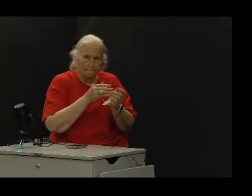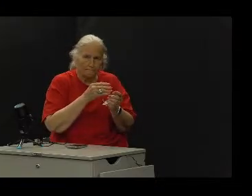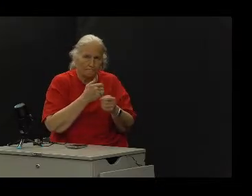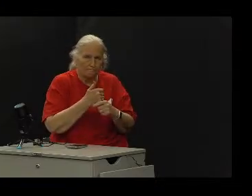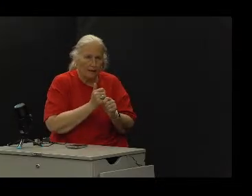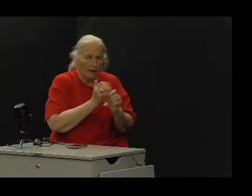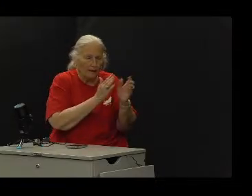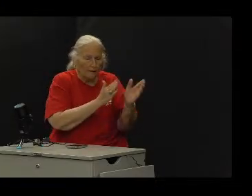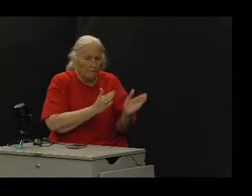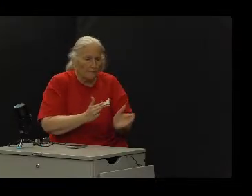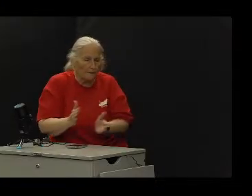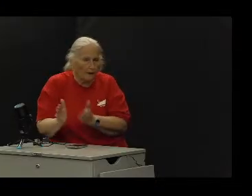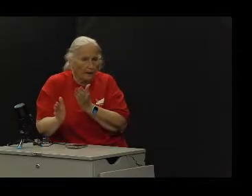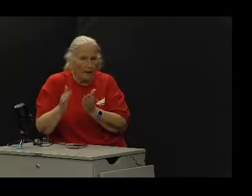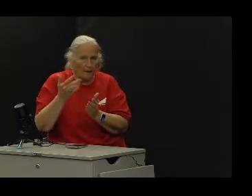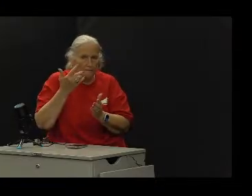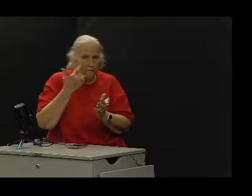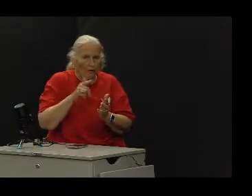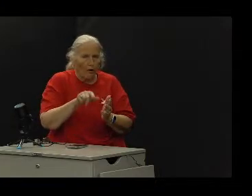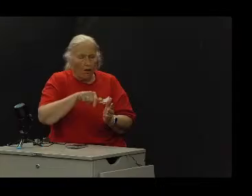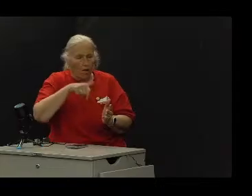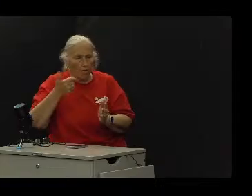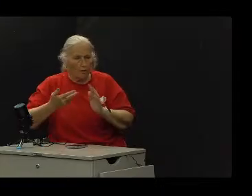possibly be an opportunity for us